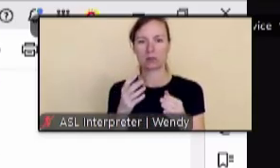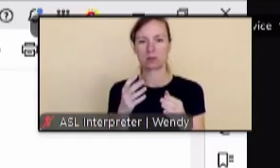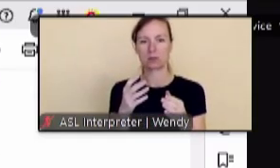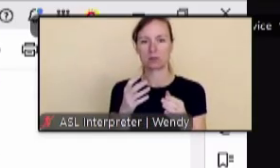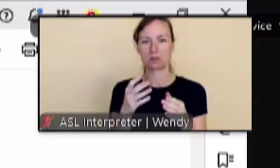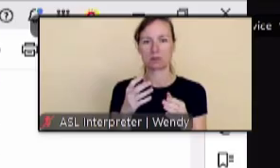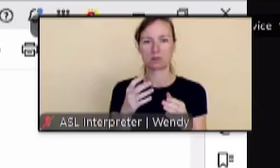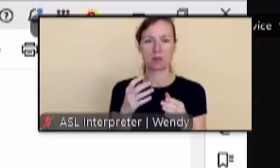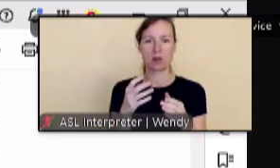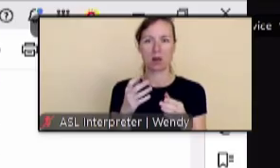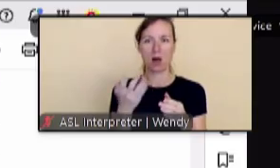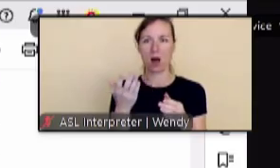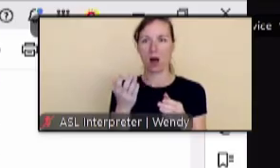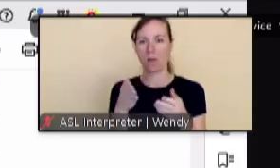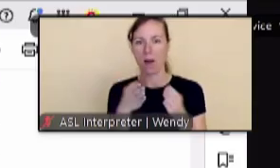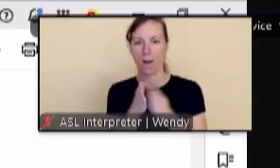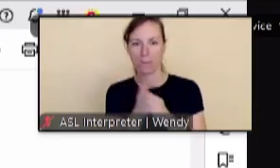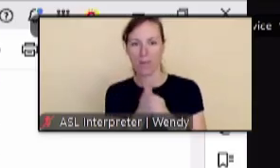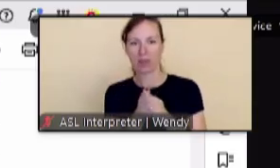Thank you, council member.